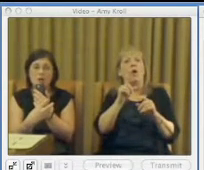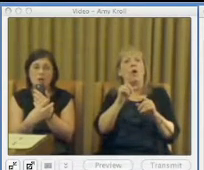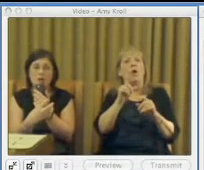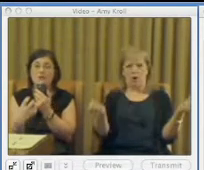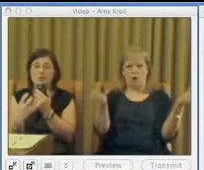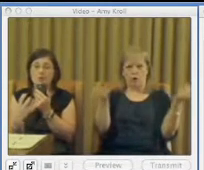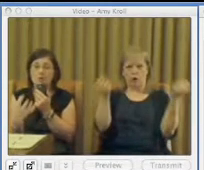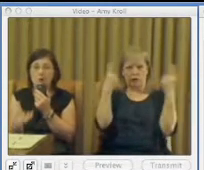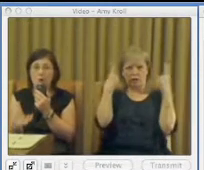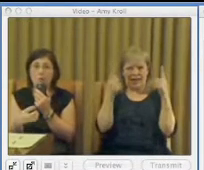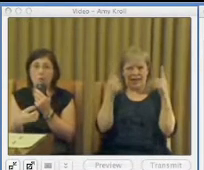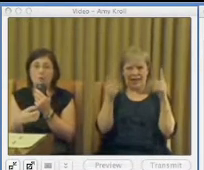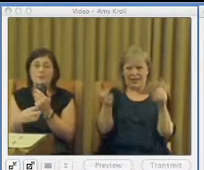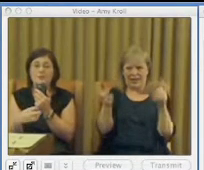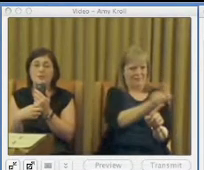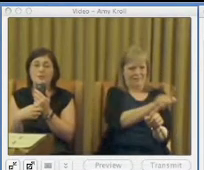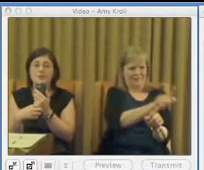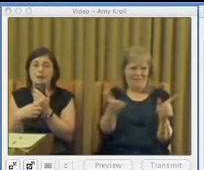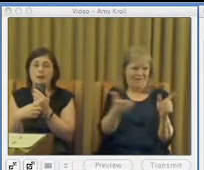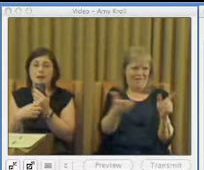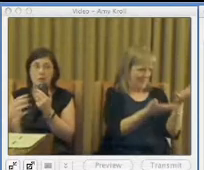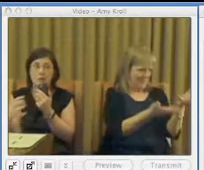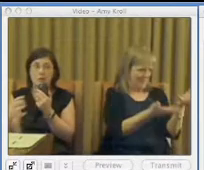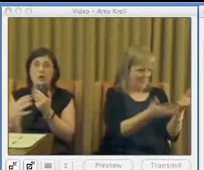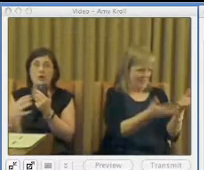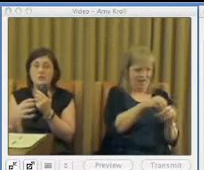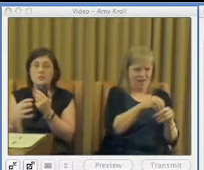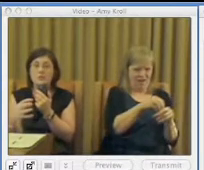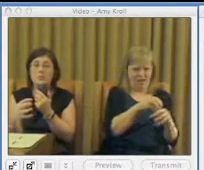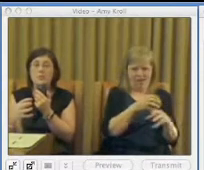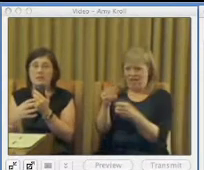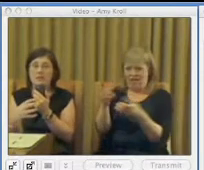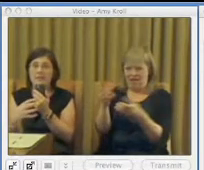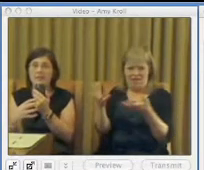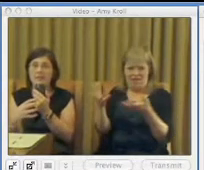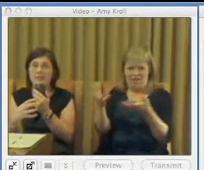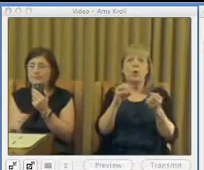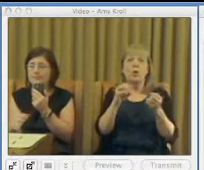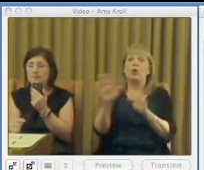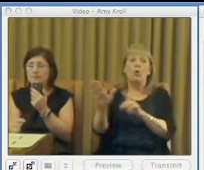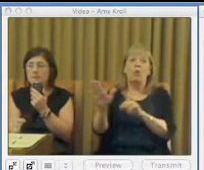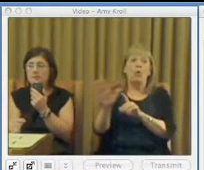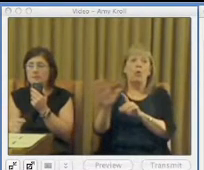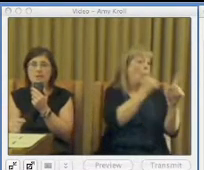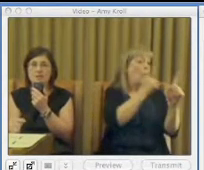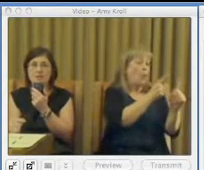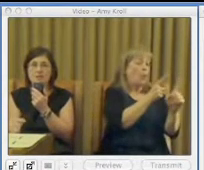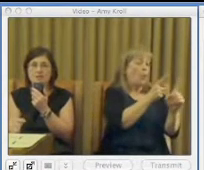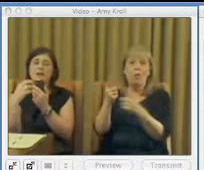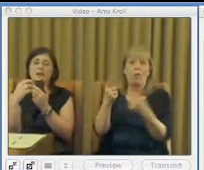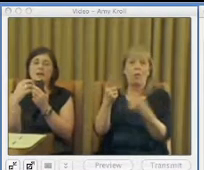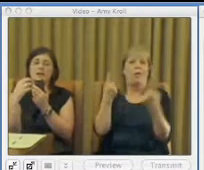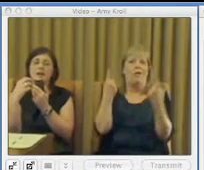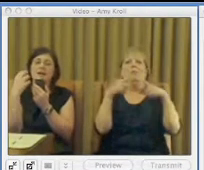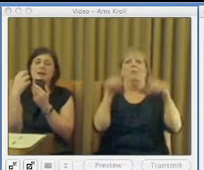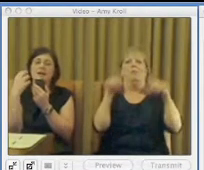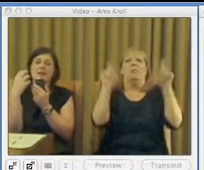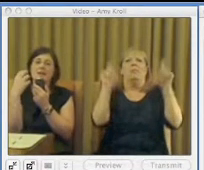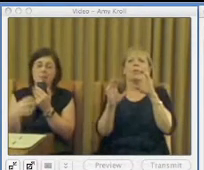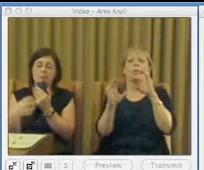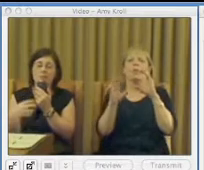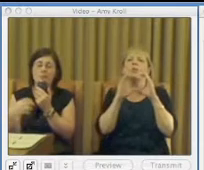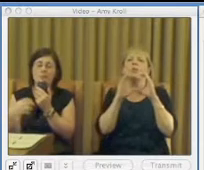this activity with you so that you can achieve your goals and communicate with one another.